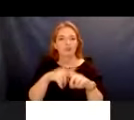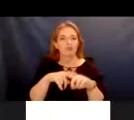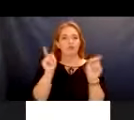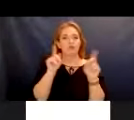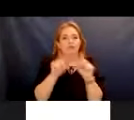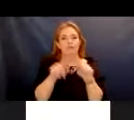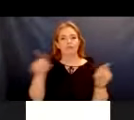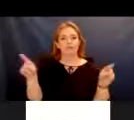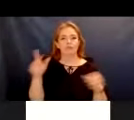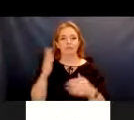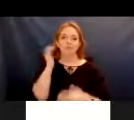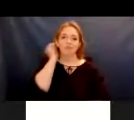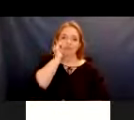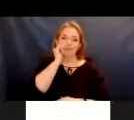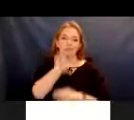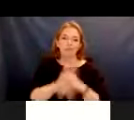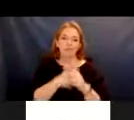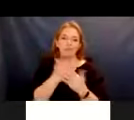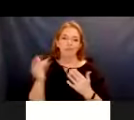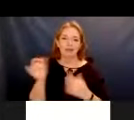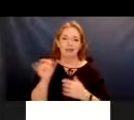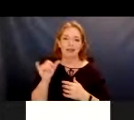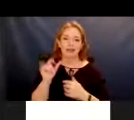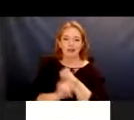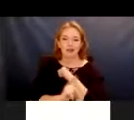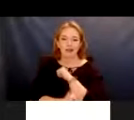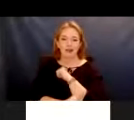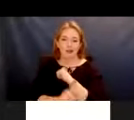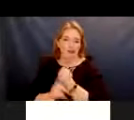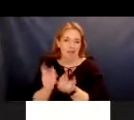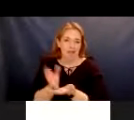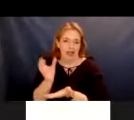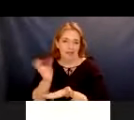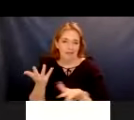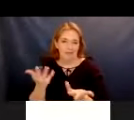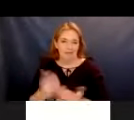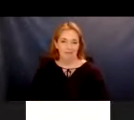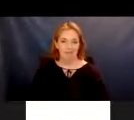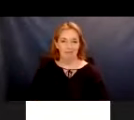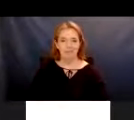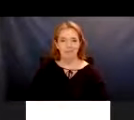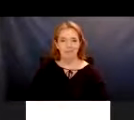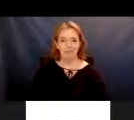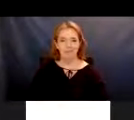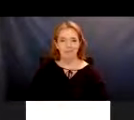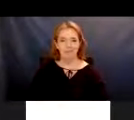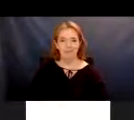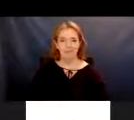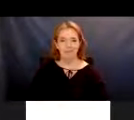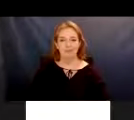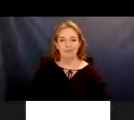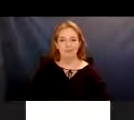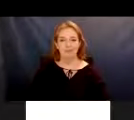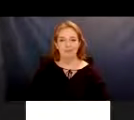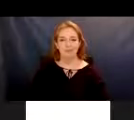Some mundane things like garbage cans. each week, someone